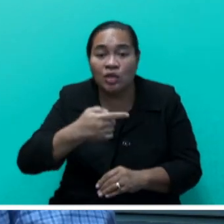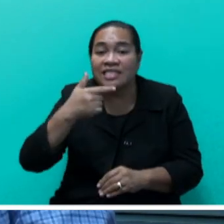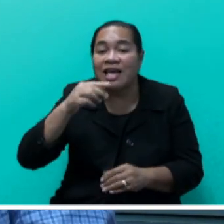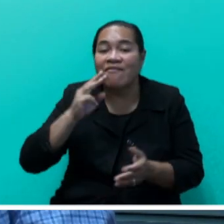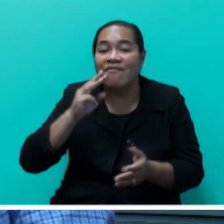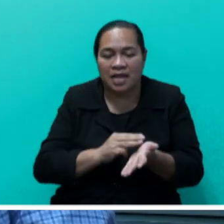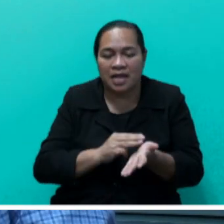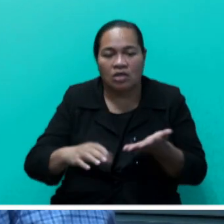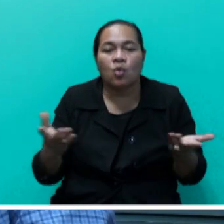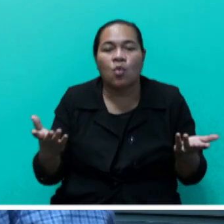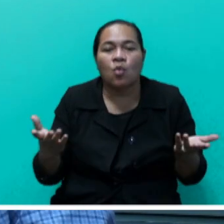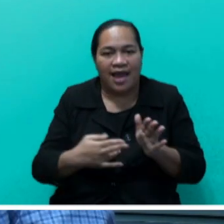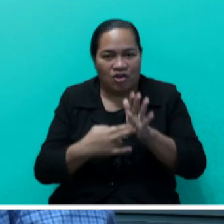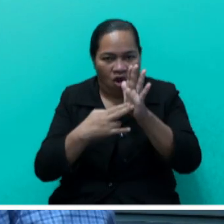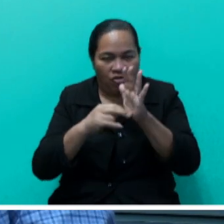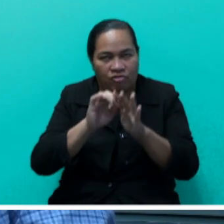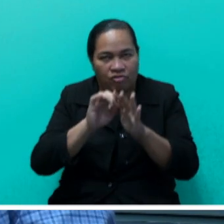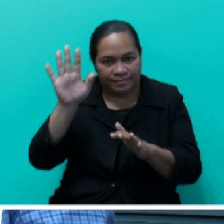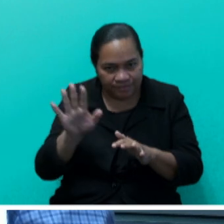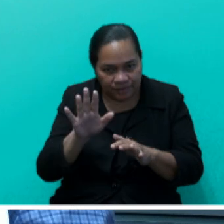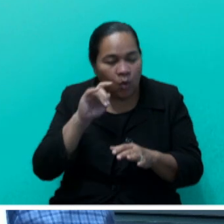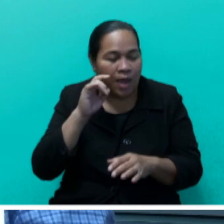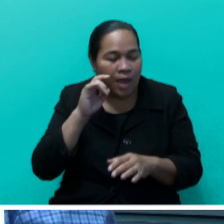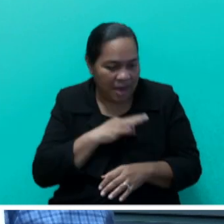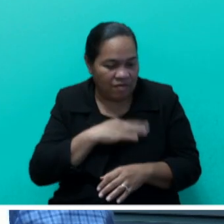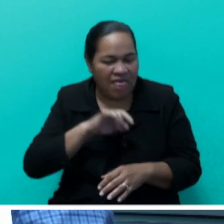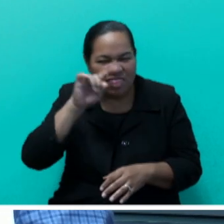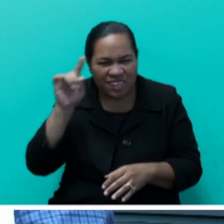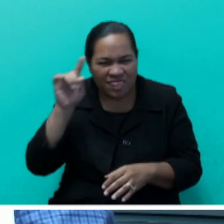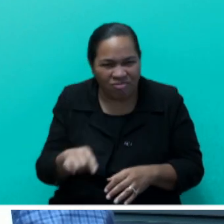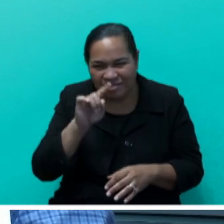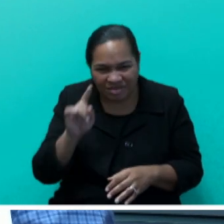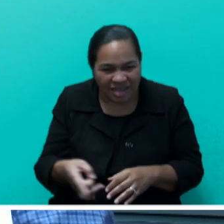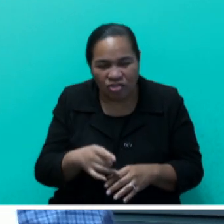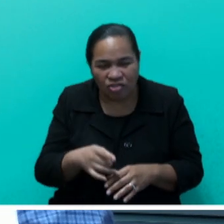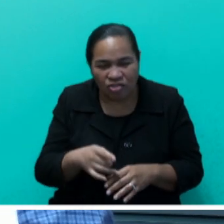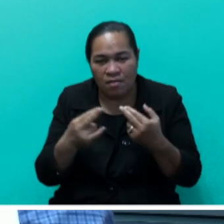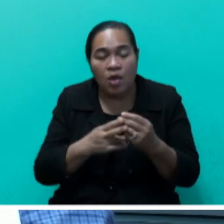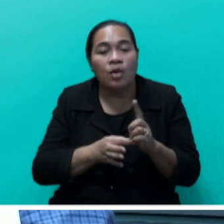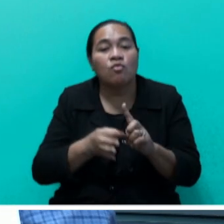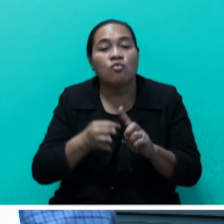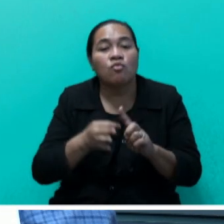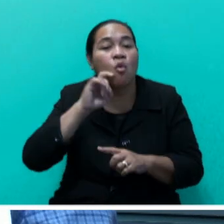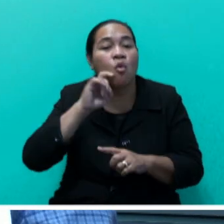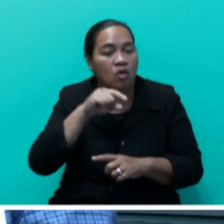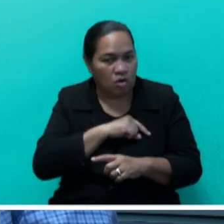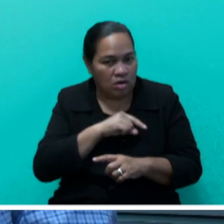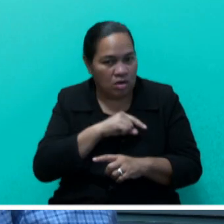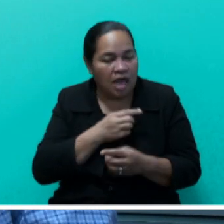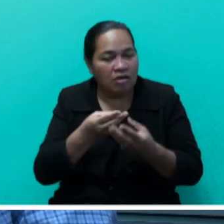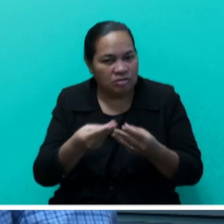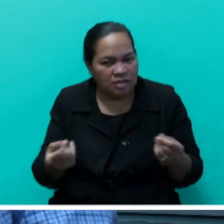in the Northern Division. This will benefit thousands of households, improve water quality, reliability, and address the challenges of